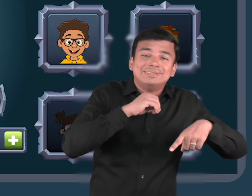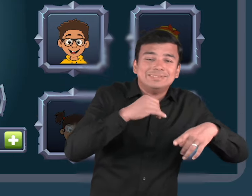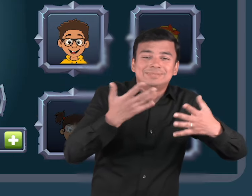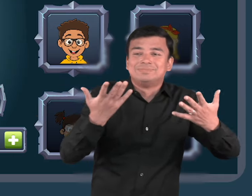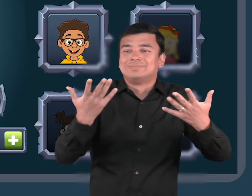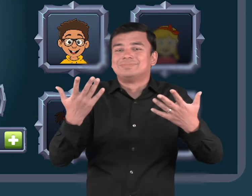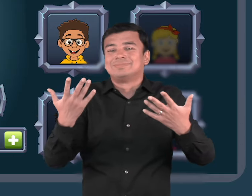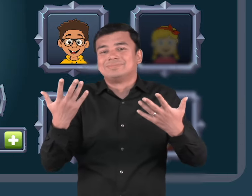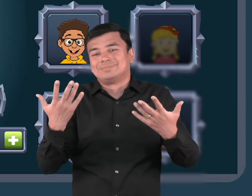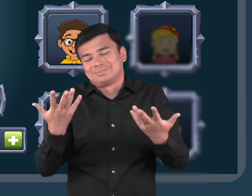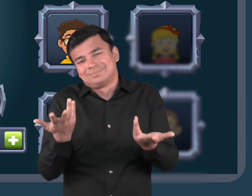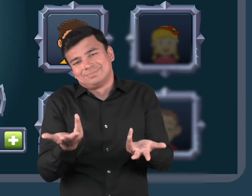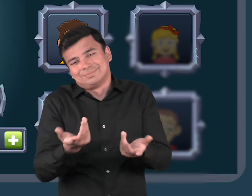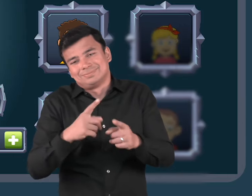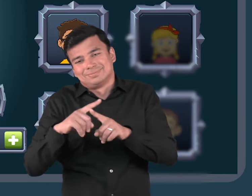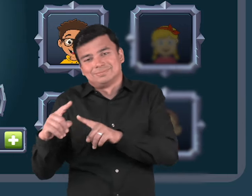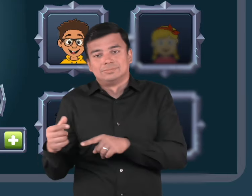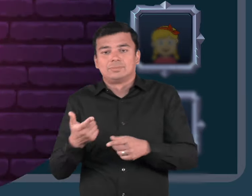work